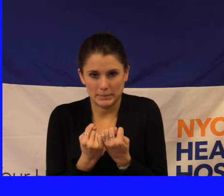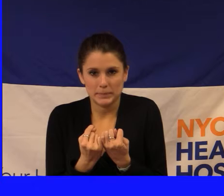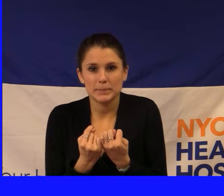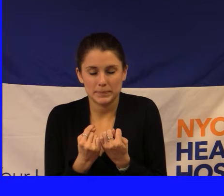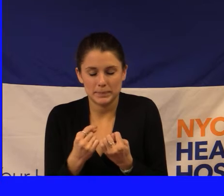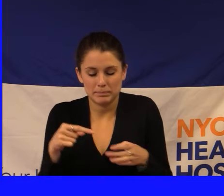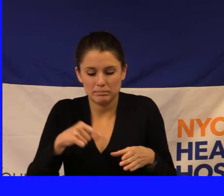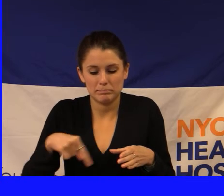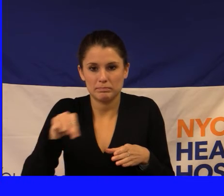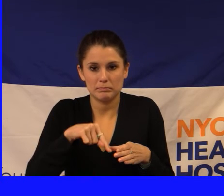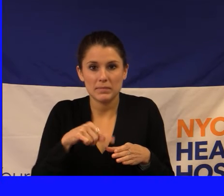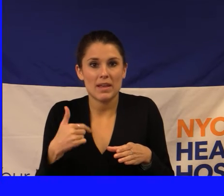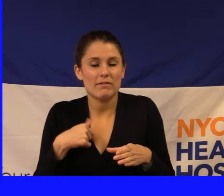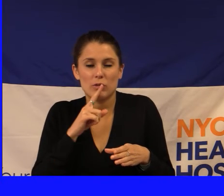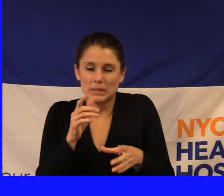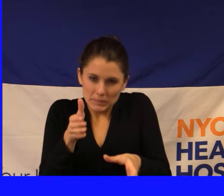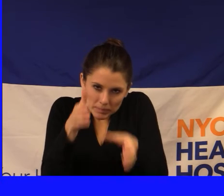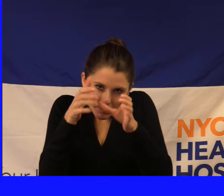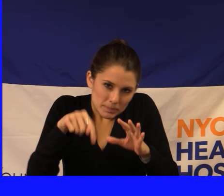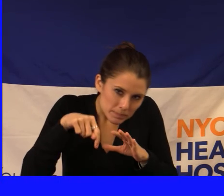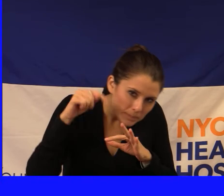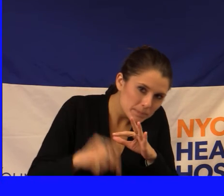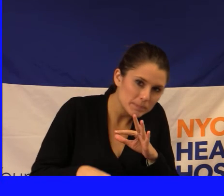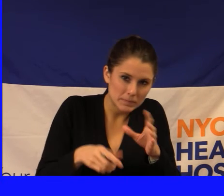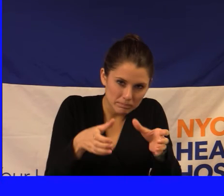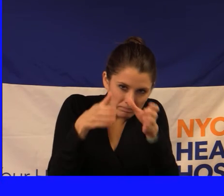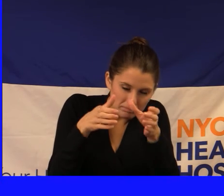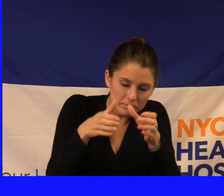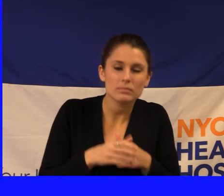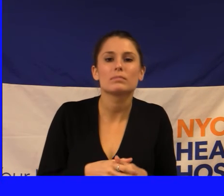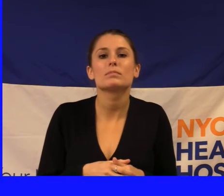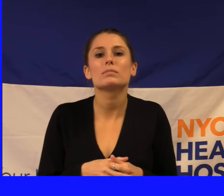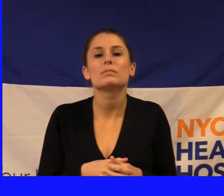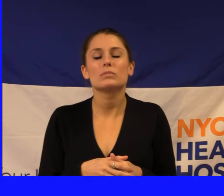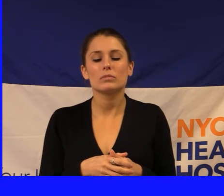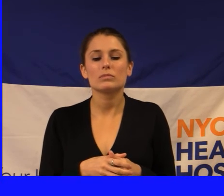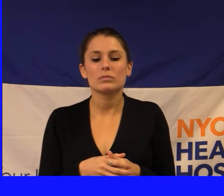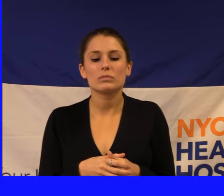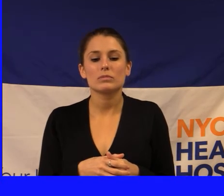has extensive expertise that I'll go into, and then dedicated